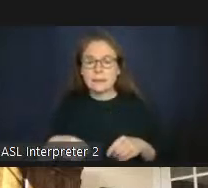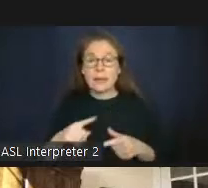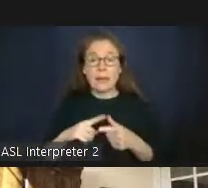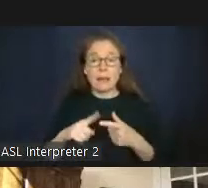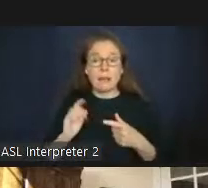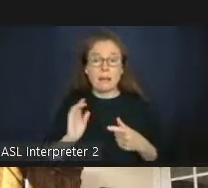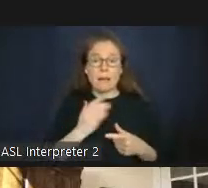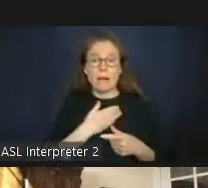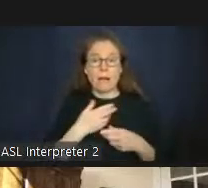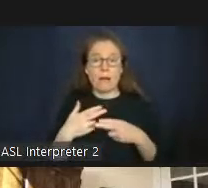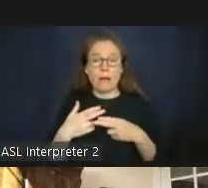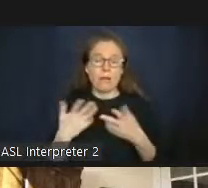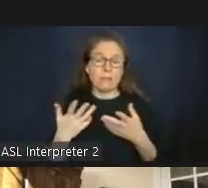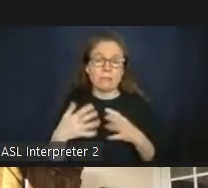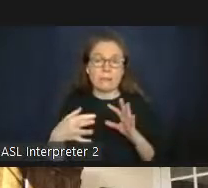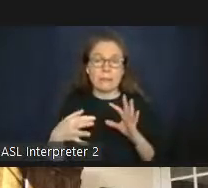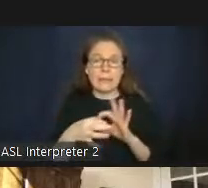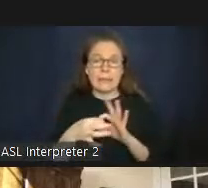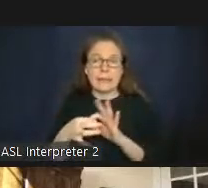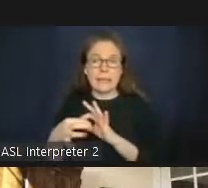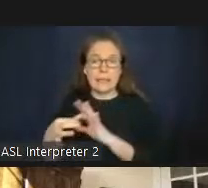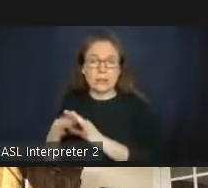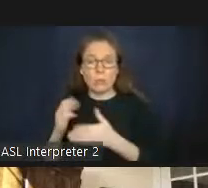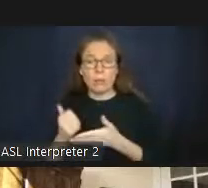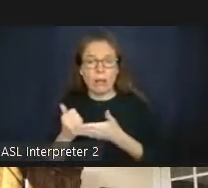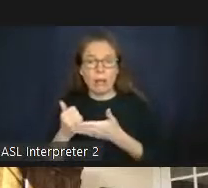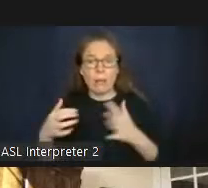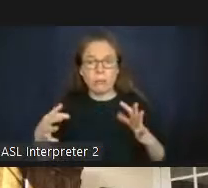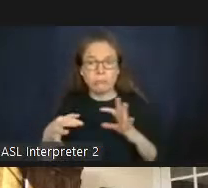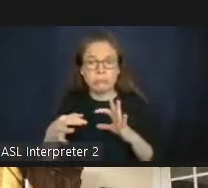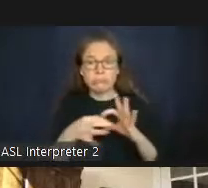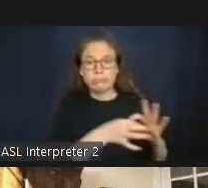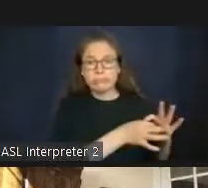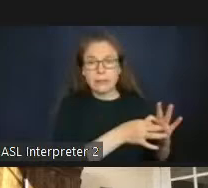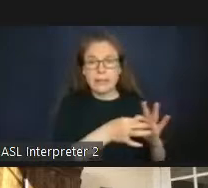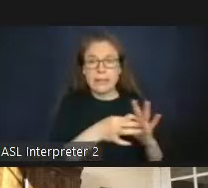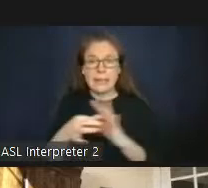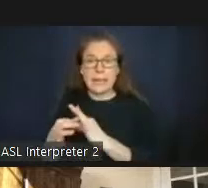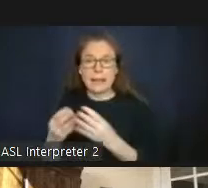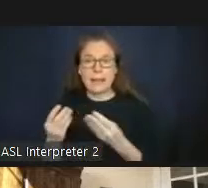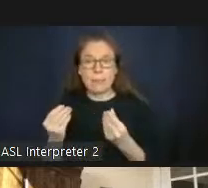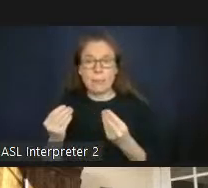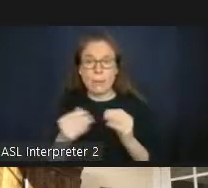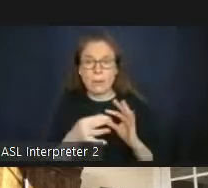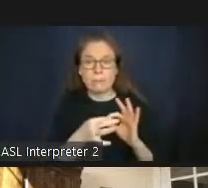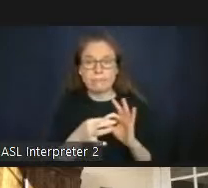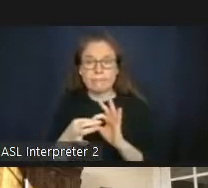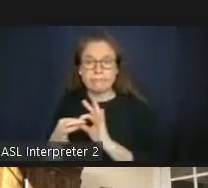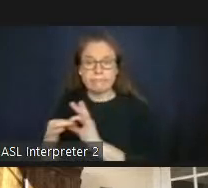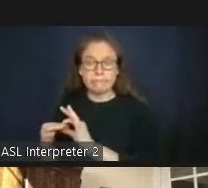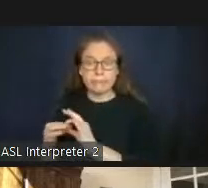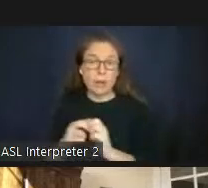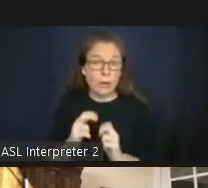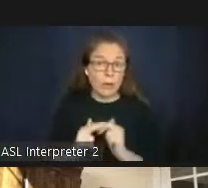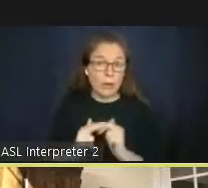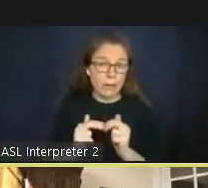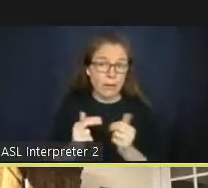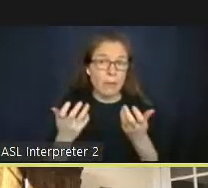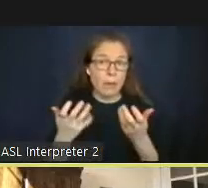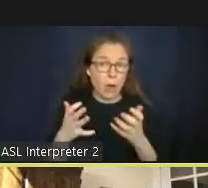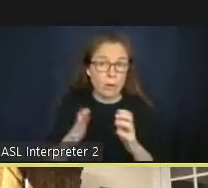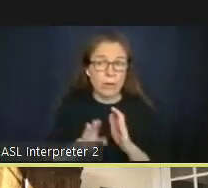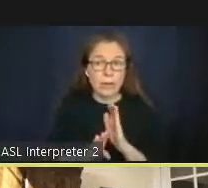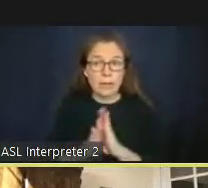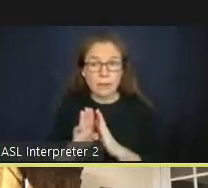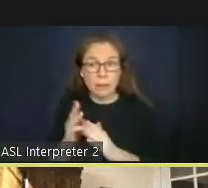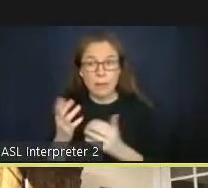interim connections will just help essentially connect up those properties where development has occurred and improvements have been made. Right, because